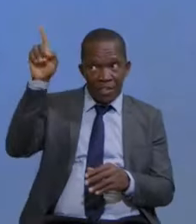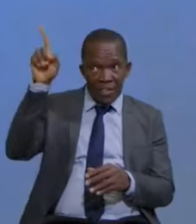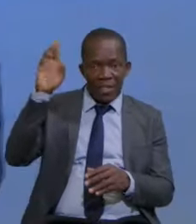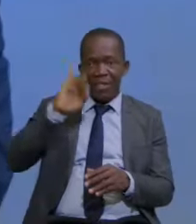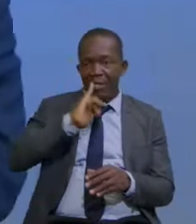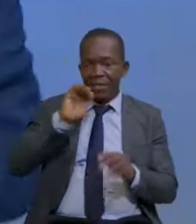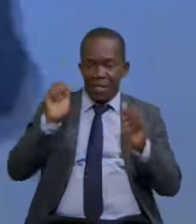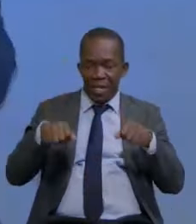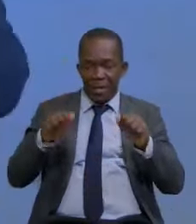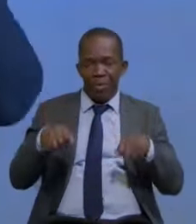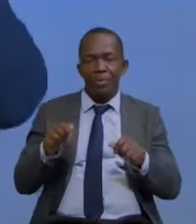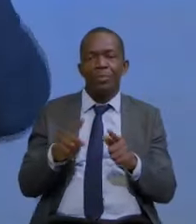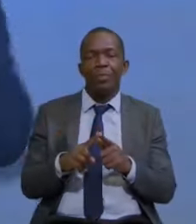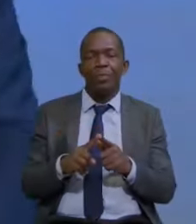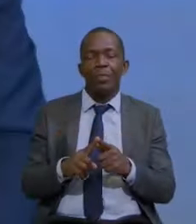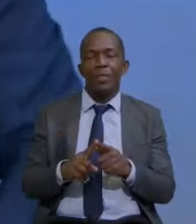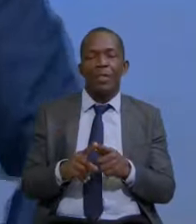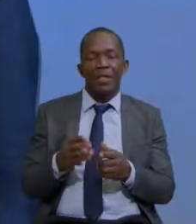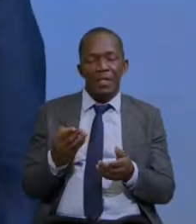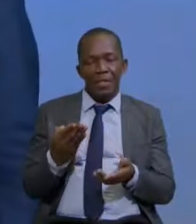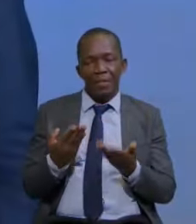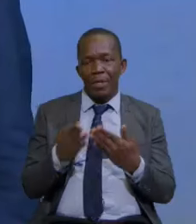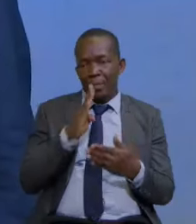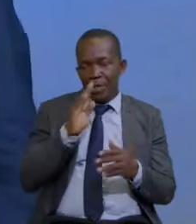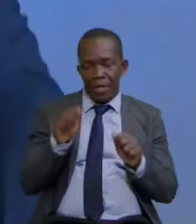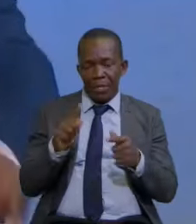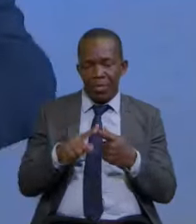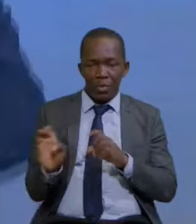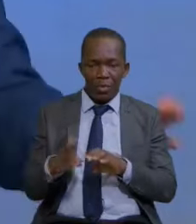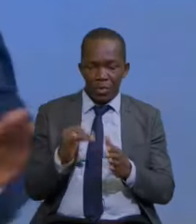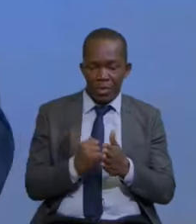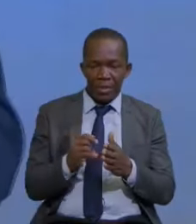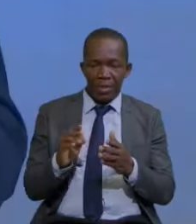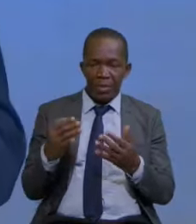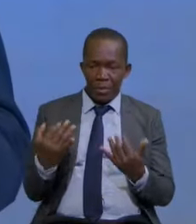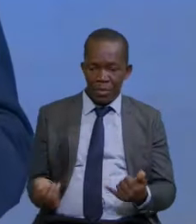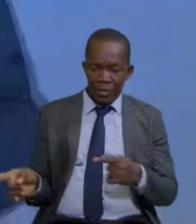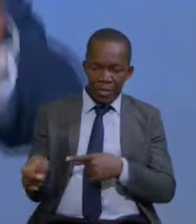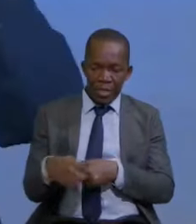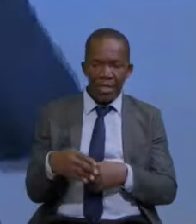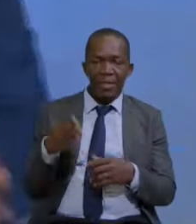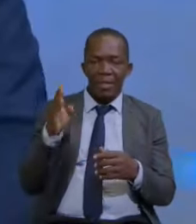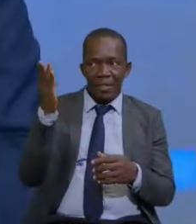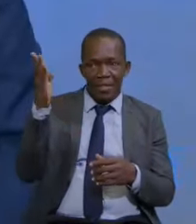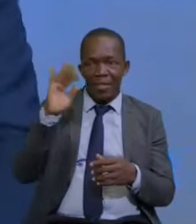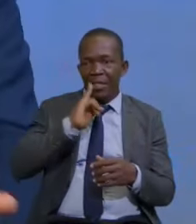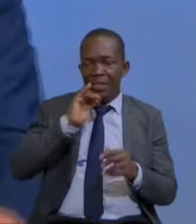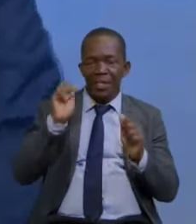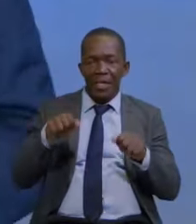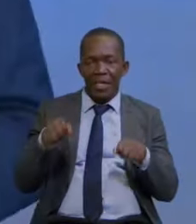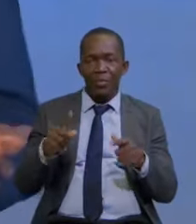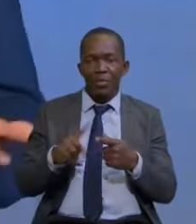to do it in the future. Today, he is able. At the present time, he is able.